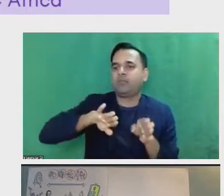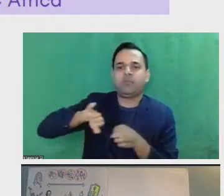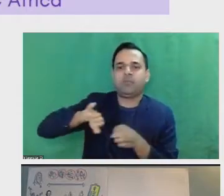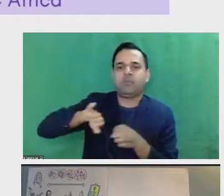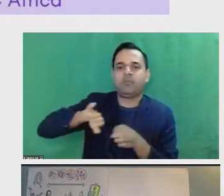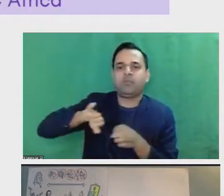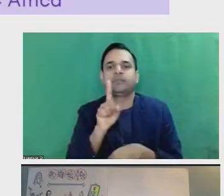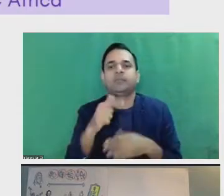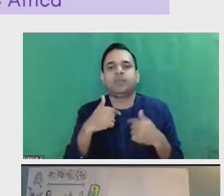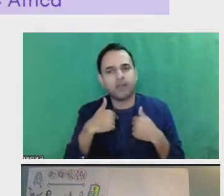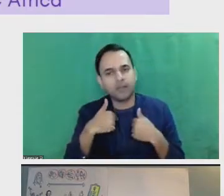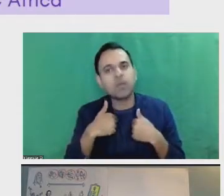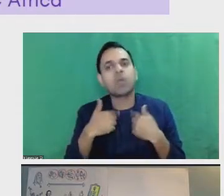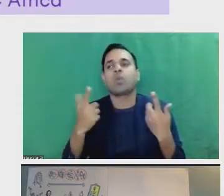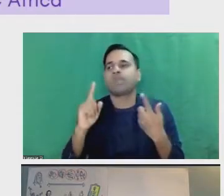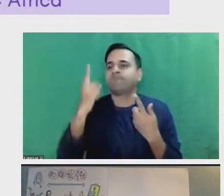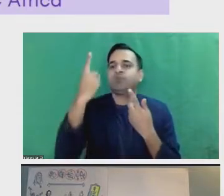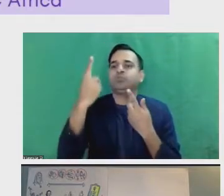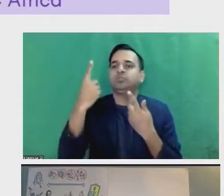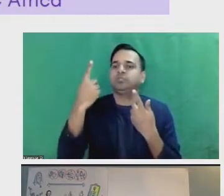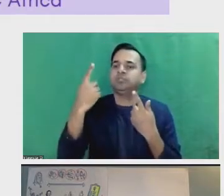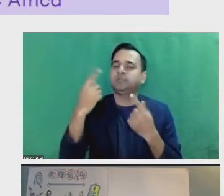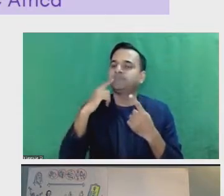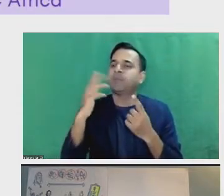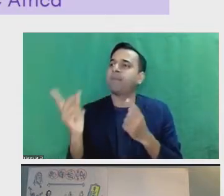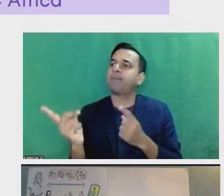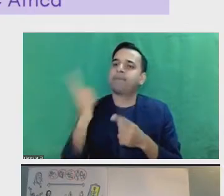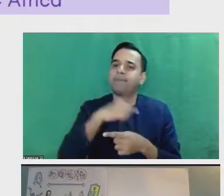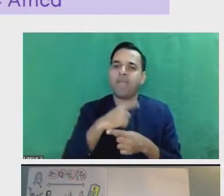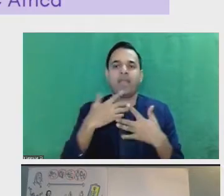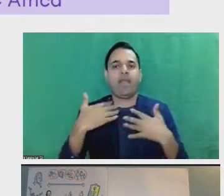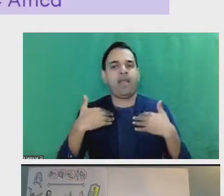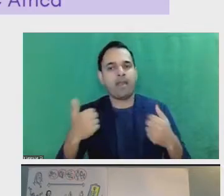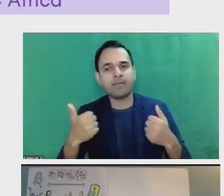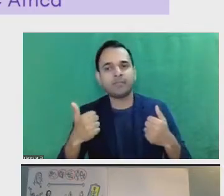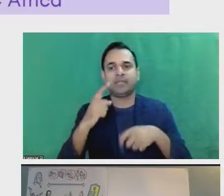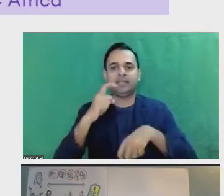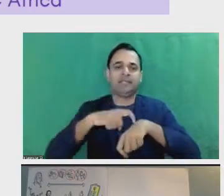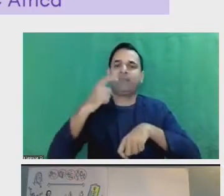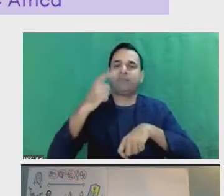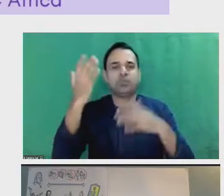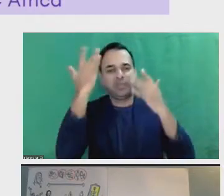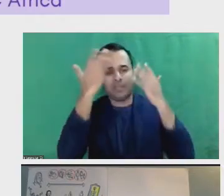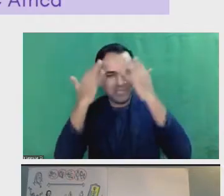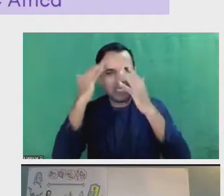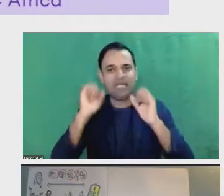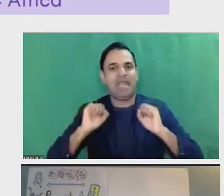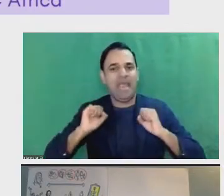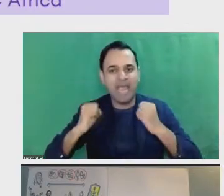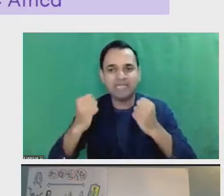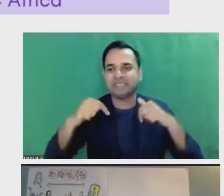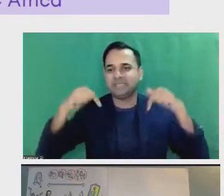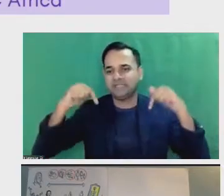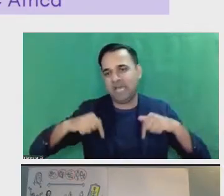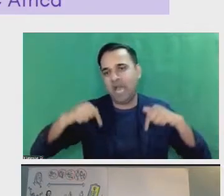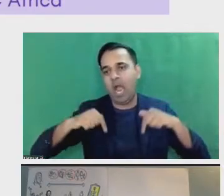act now. The link between women and nature has always been there, but we haven't taken it